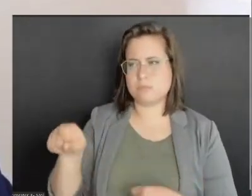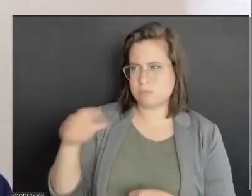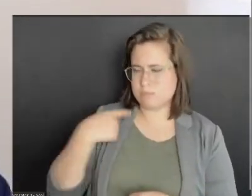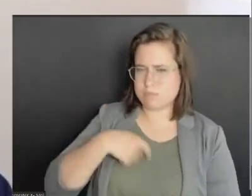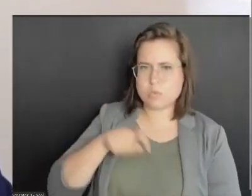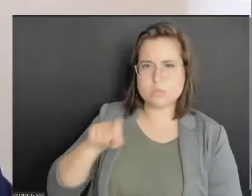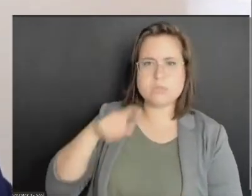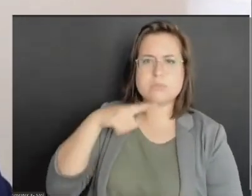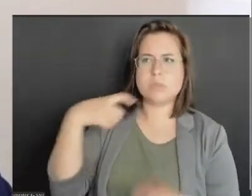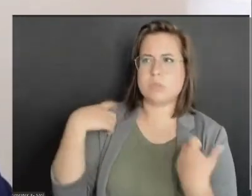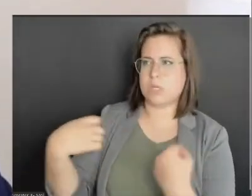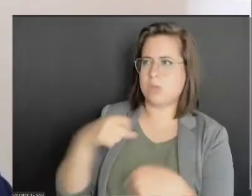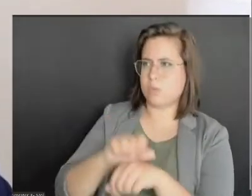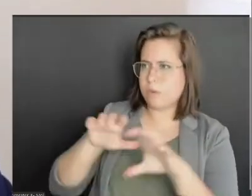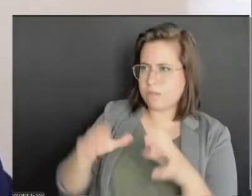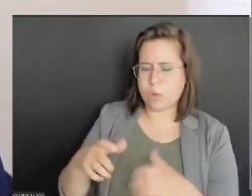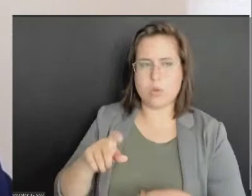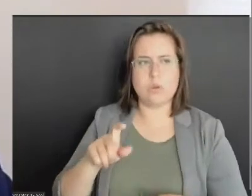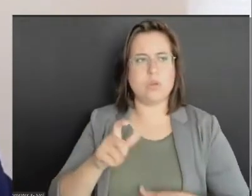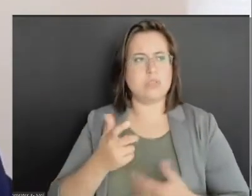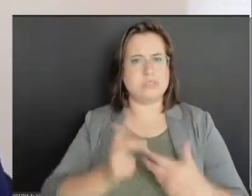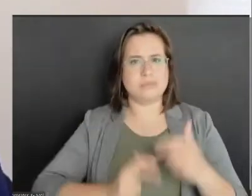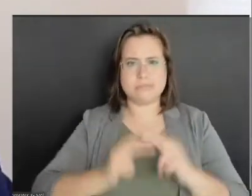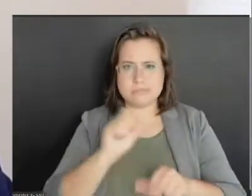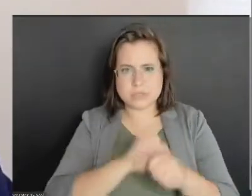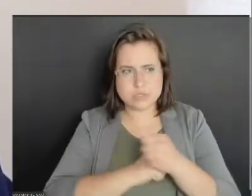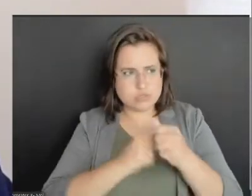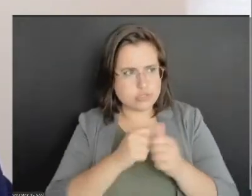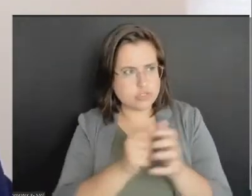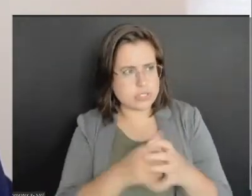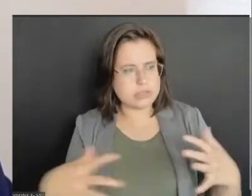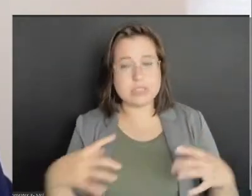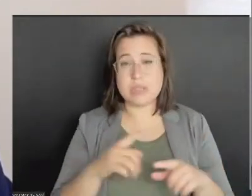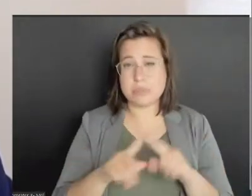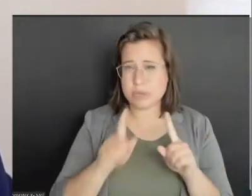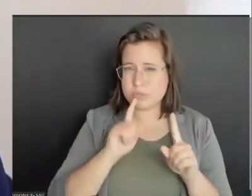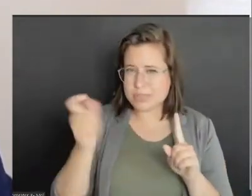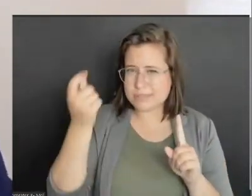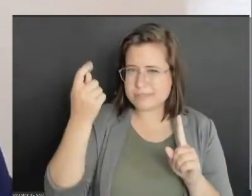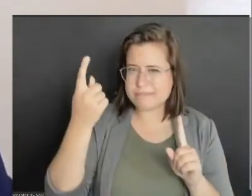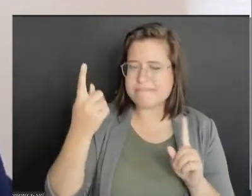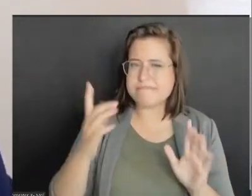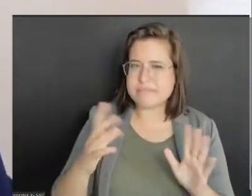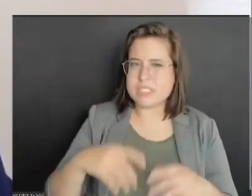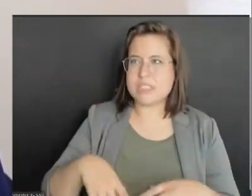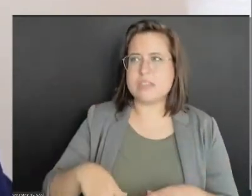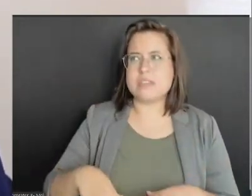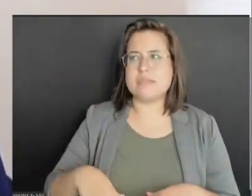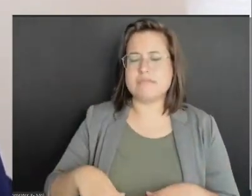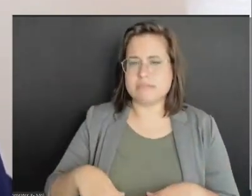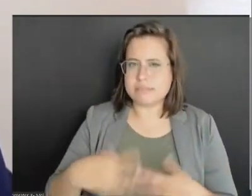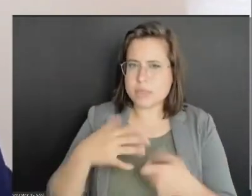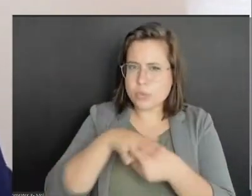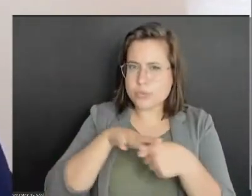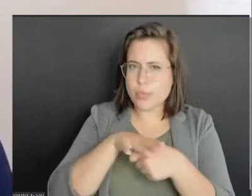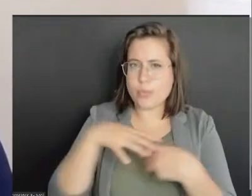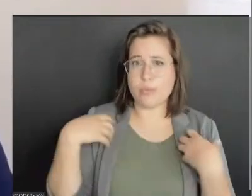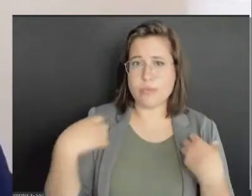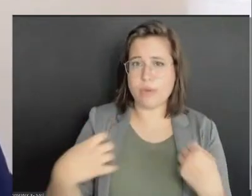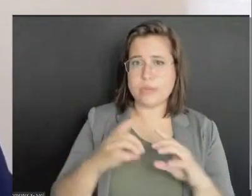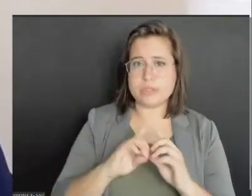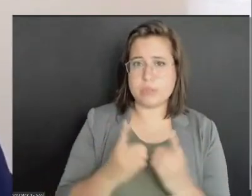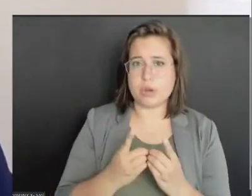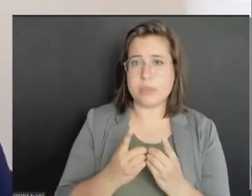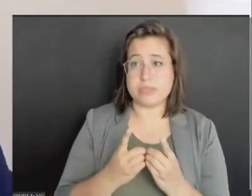workforce, we need to expand the infrastructure, but I just want to make sure people understand the reality is at a lot of local health departments, the director of the